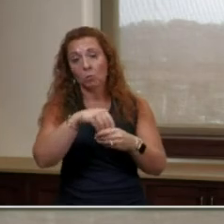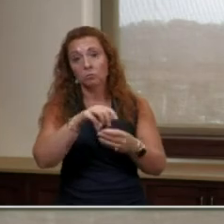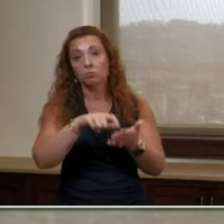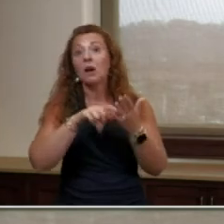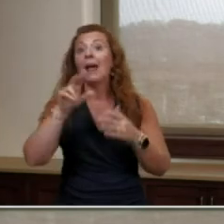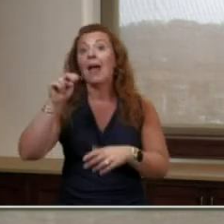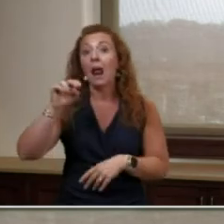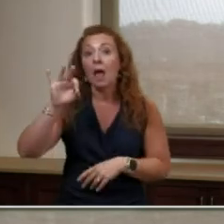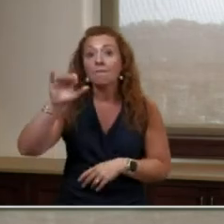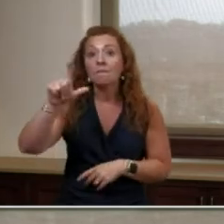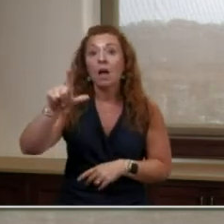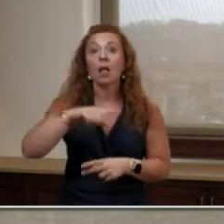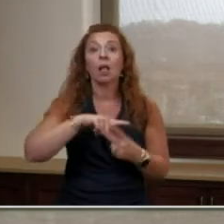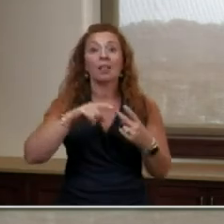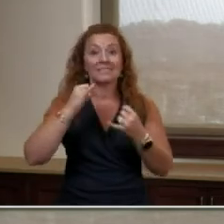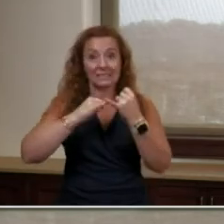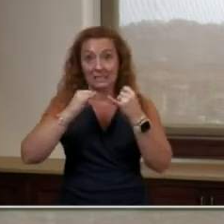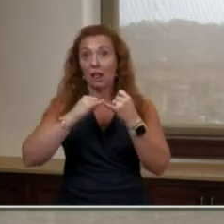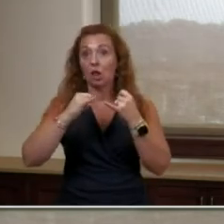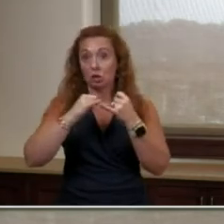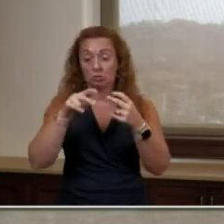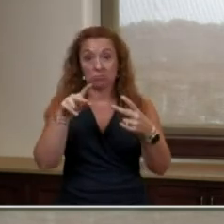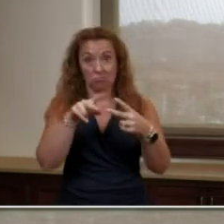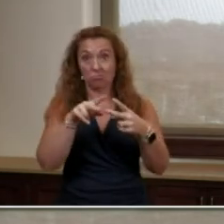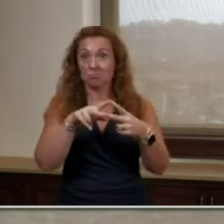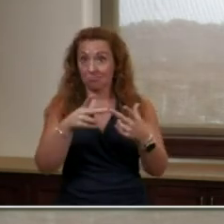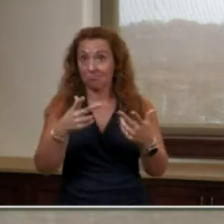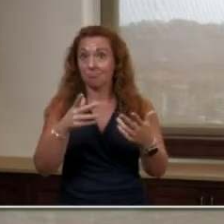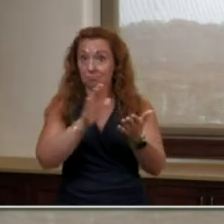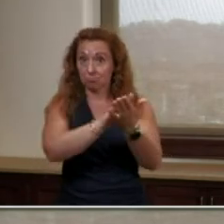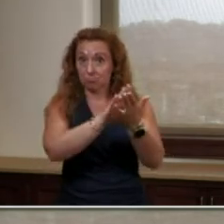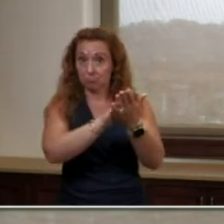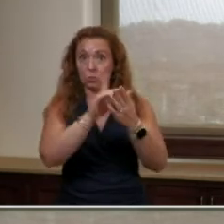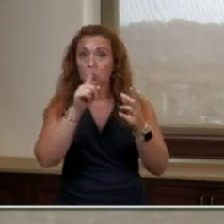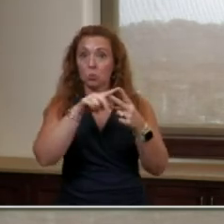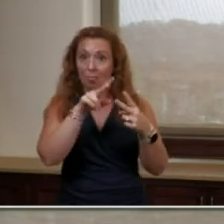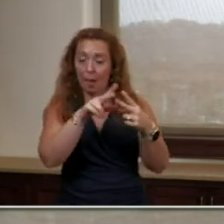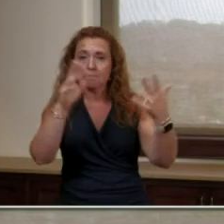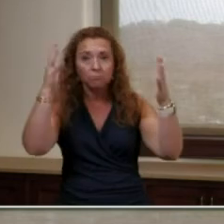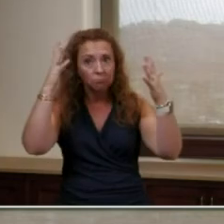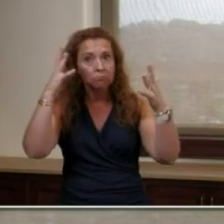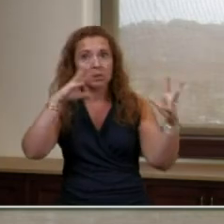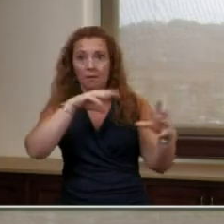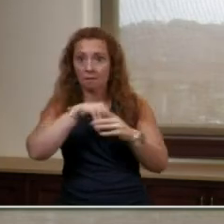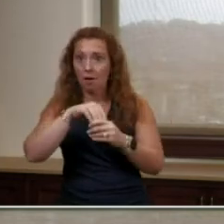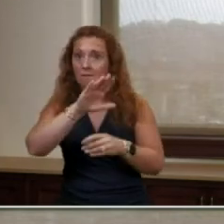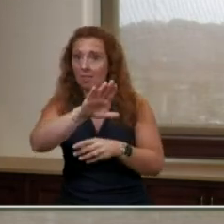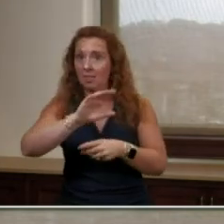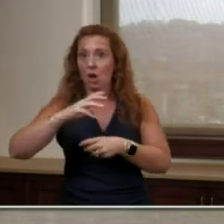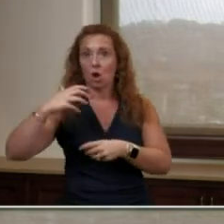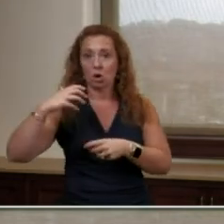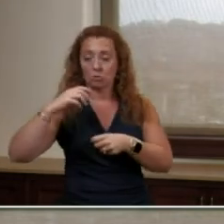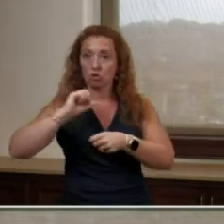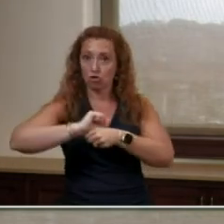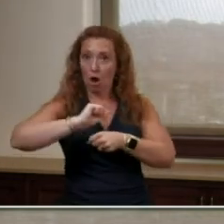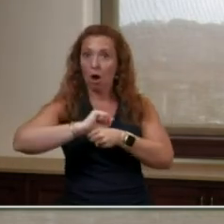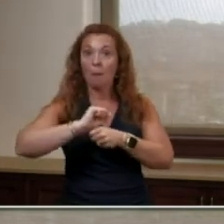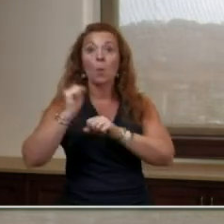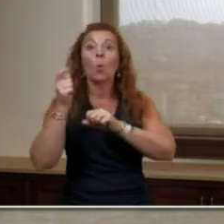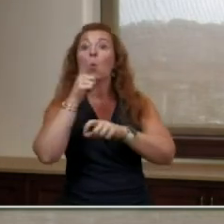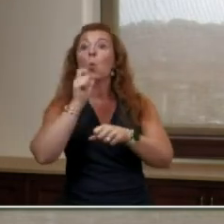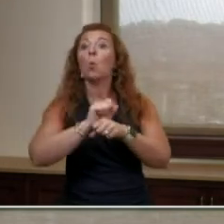the NFL and the Steelers, for example, for what they're done to make sure it's a condition of employment for all members of the